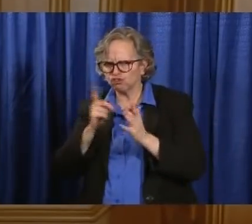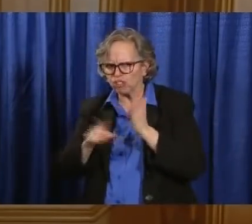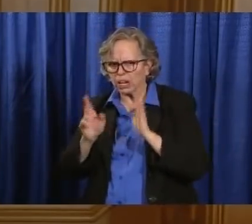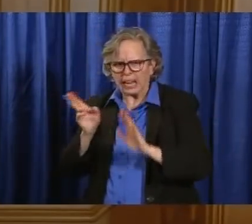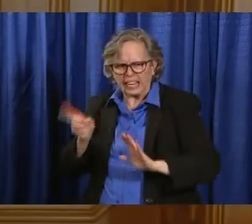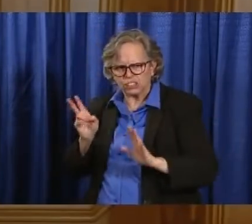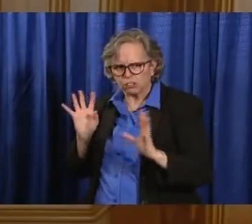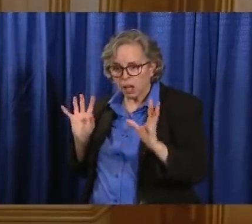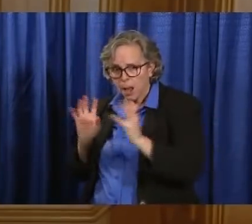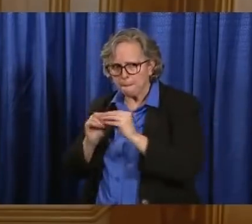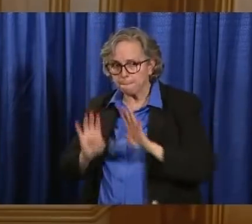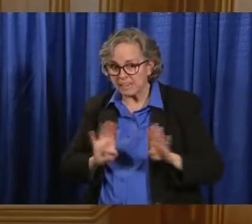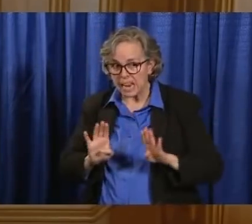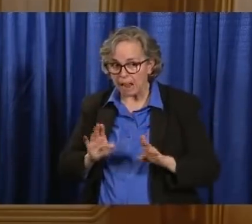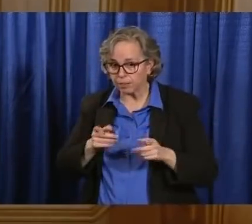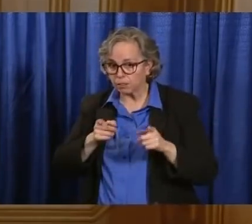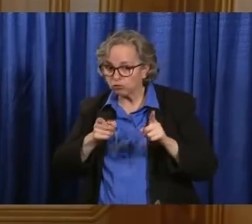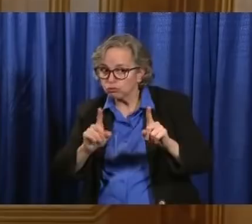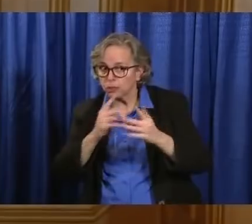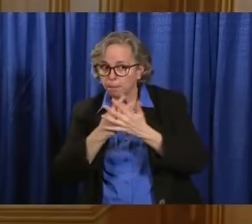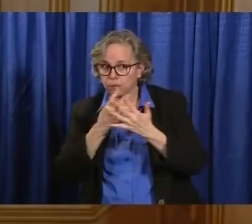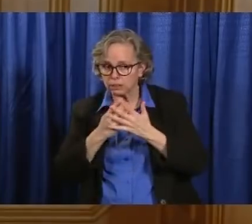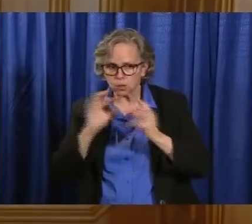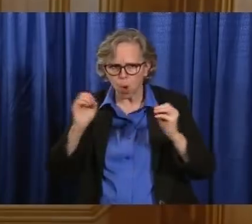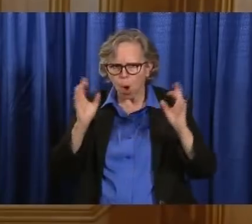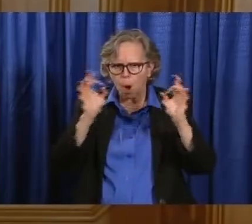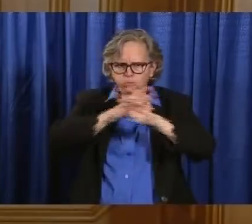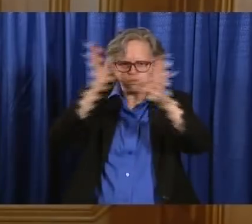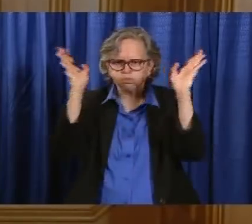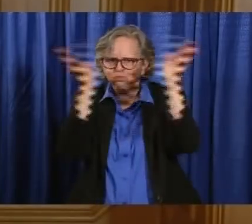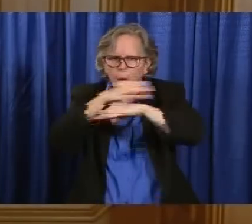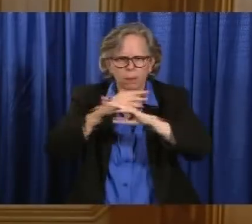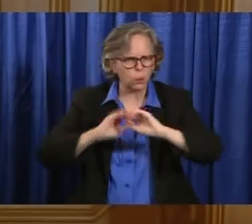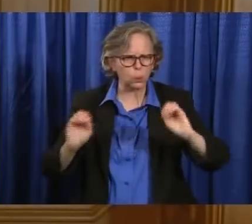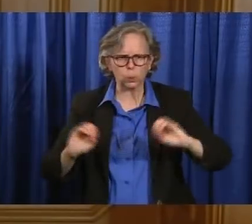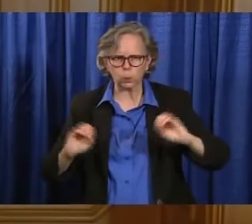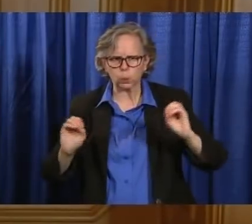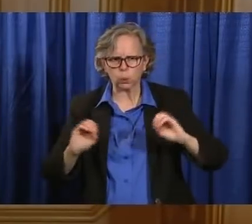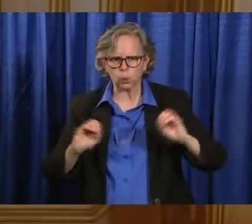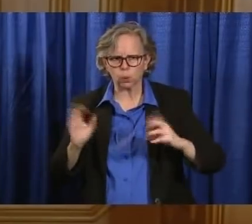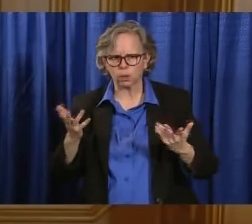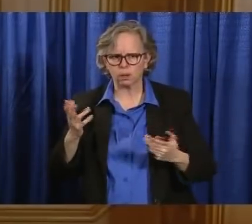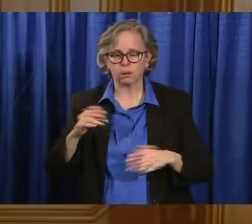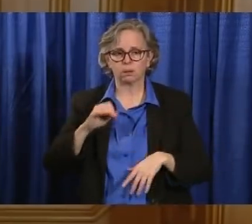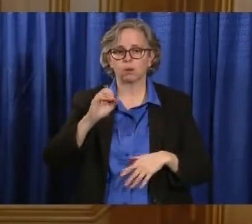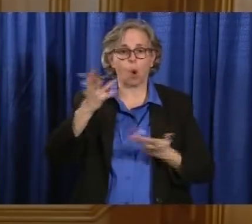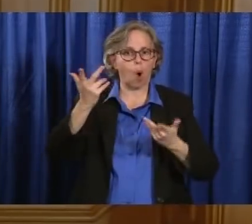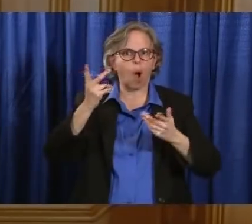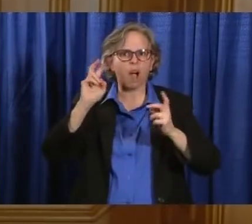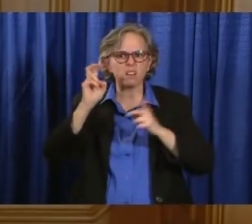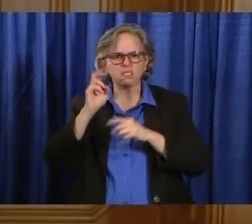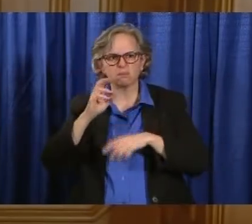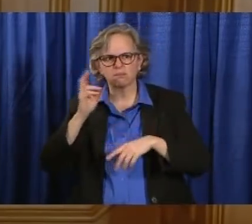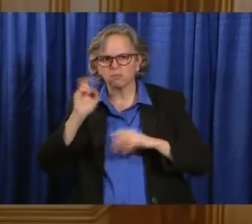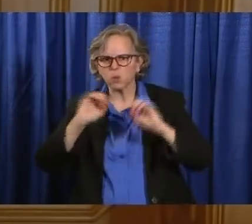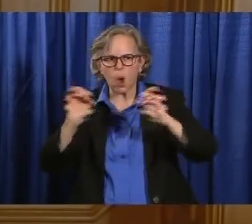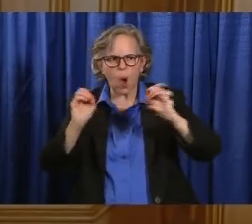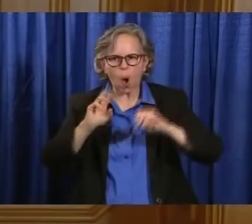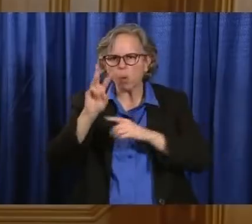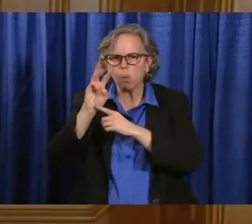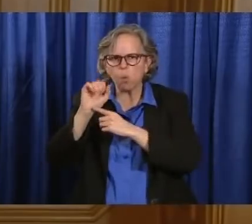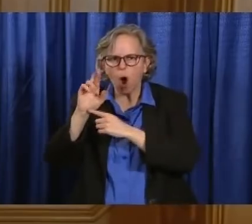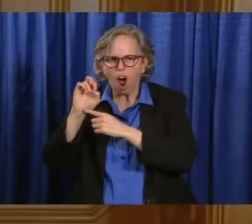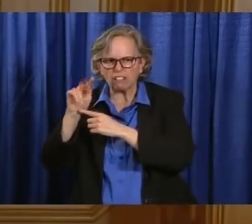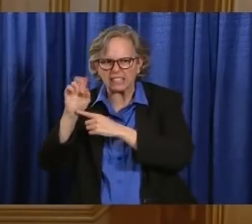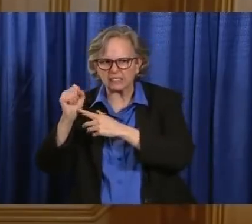that had outstanding warrants in other states. So those individuals, we are sending letters out today to the